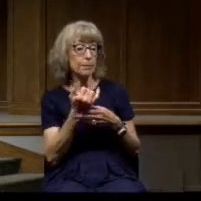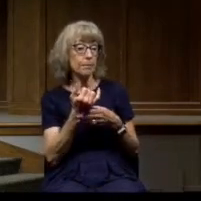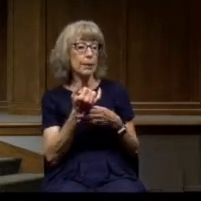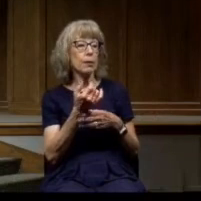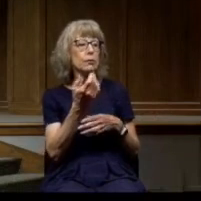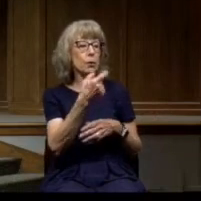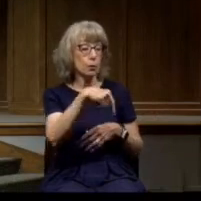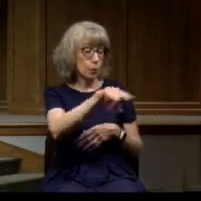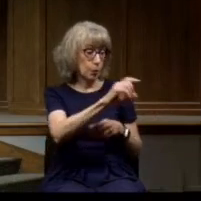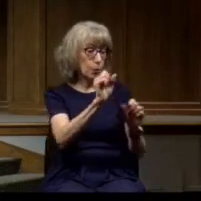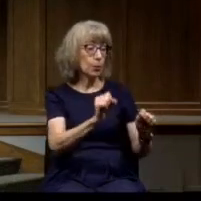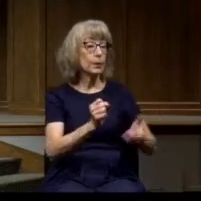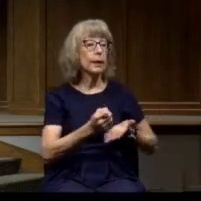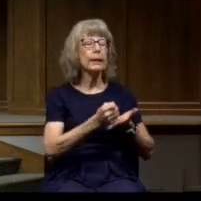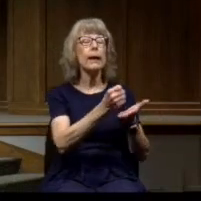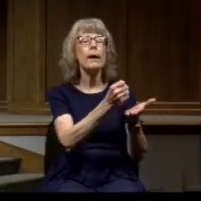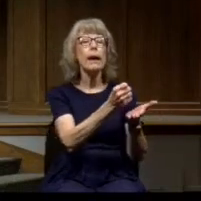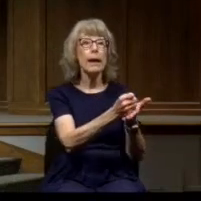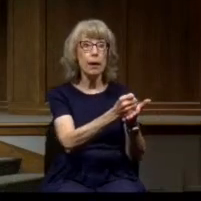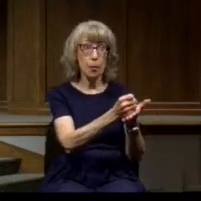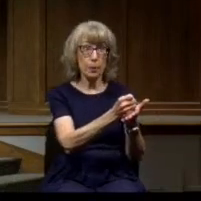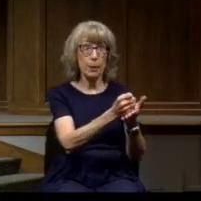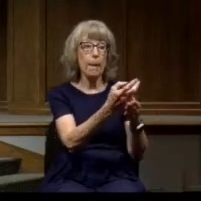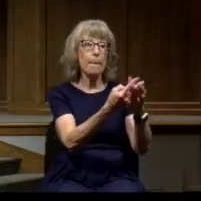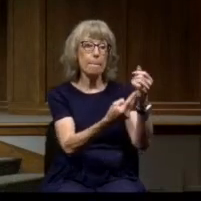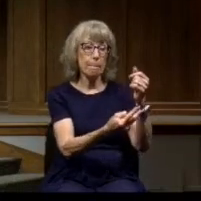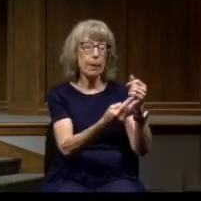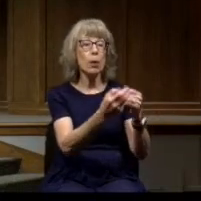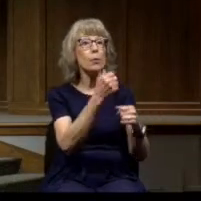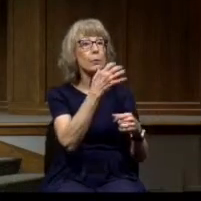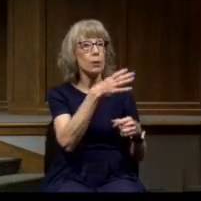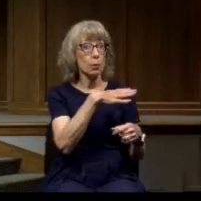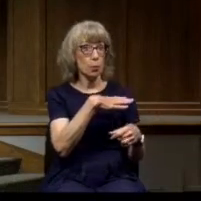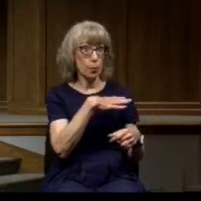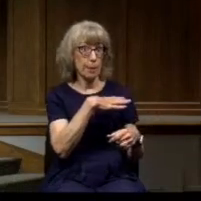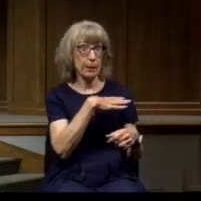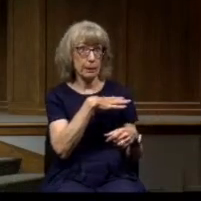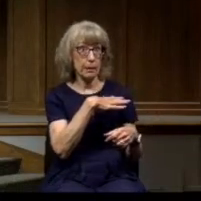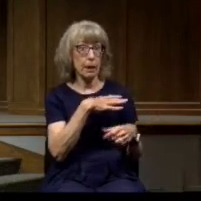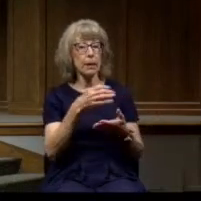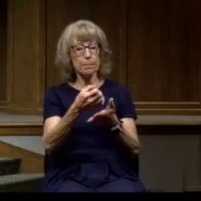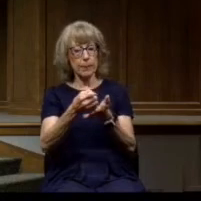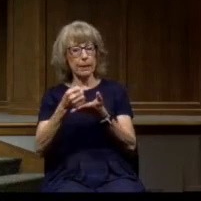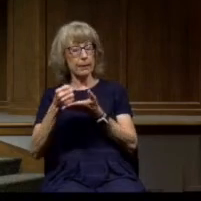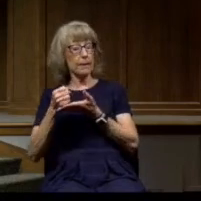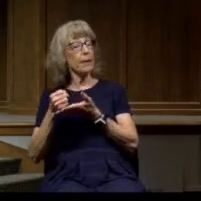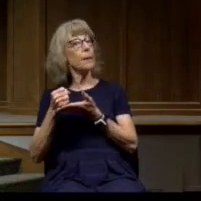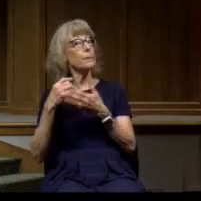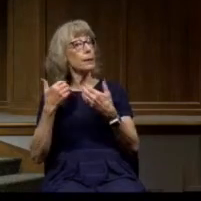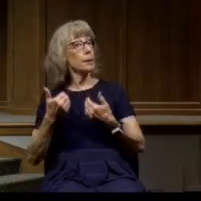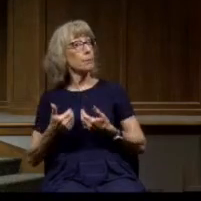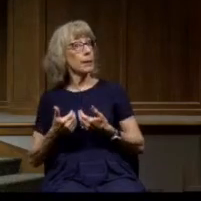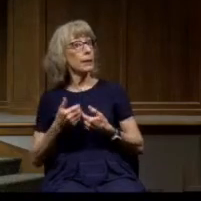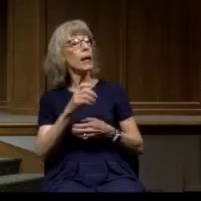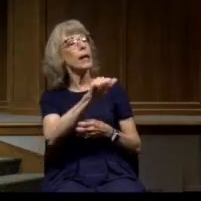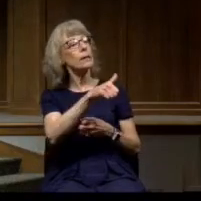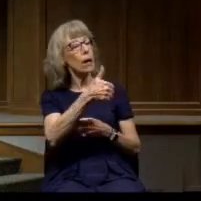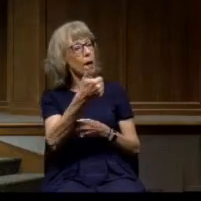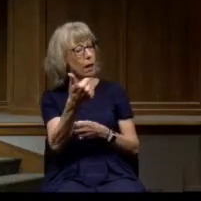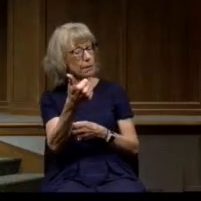gospel along with Clement and the rest of my co-workers whose names are written in the book of